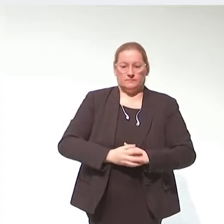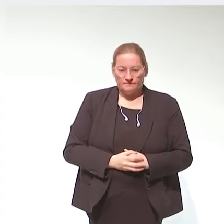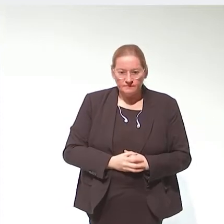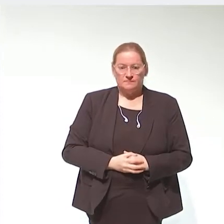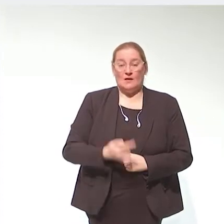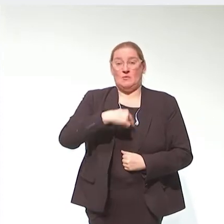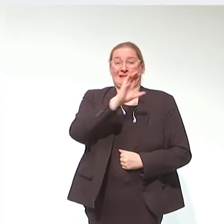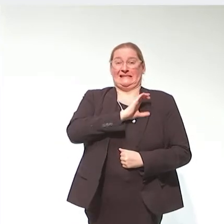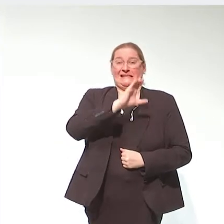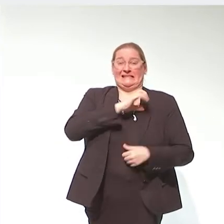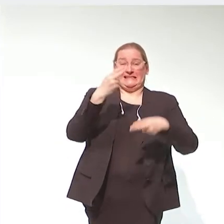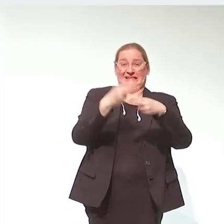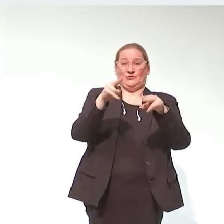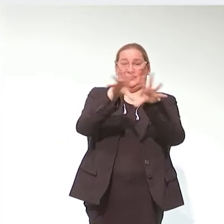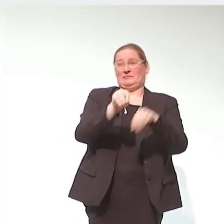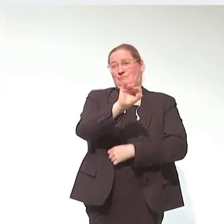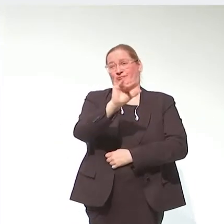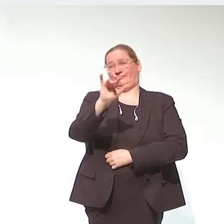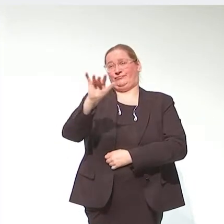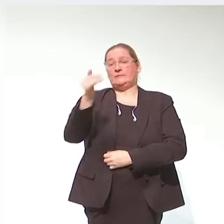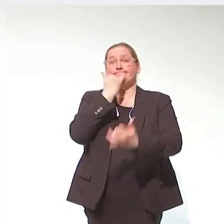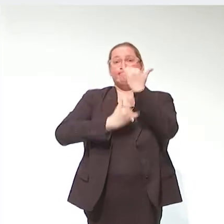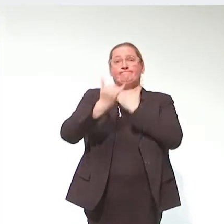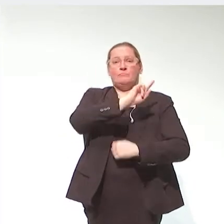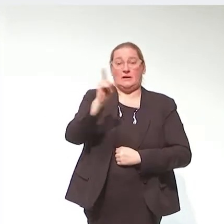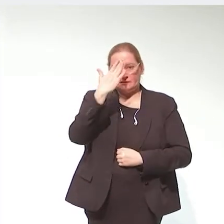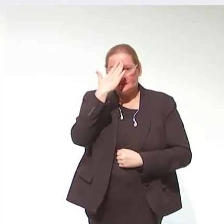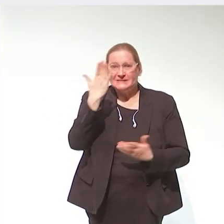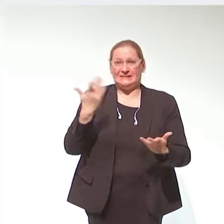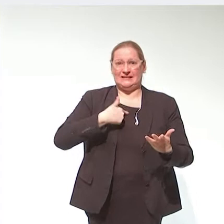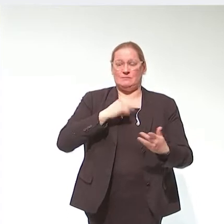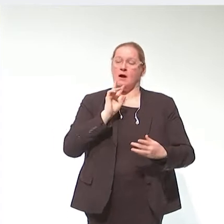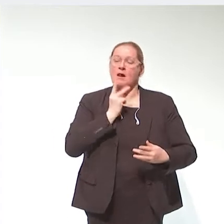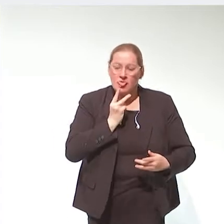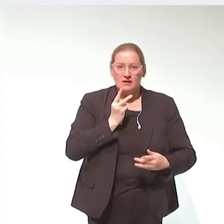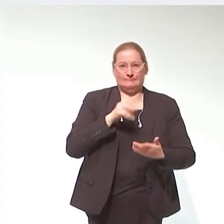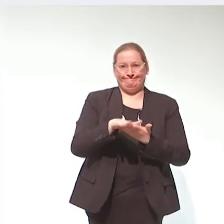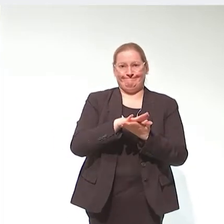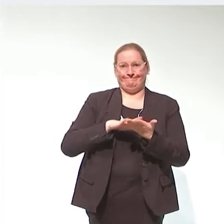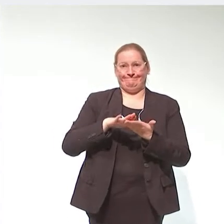to make a small presentation first. I'll try not to